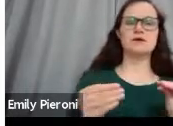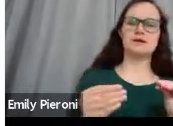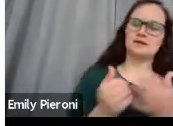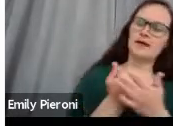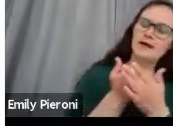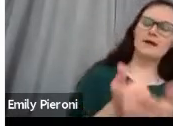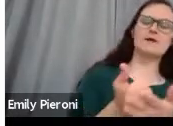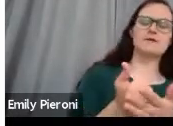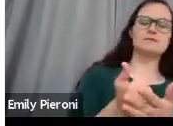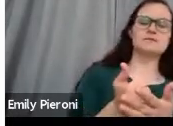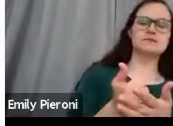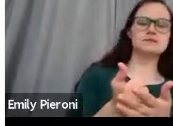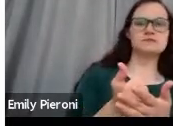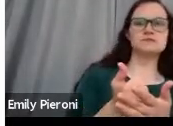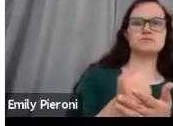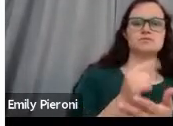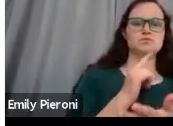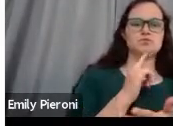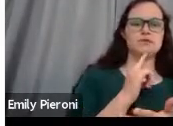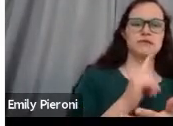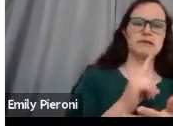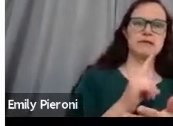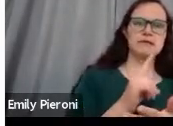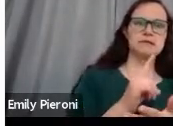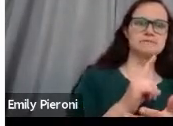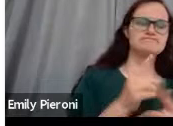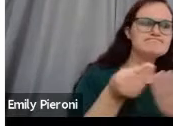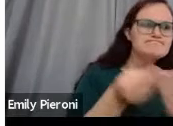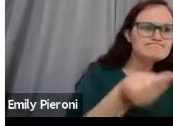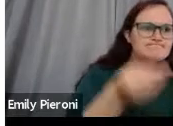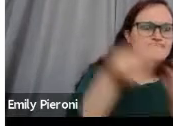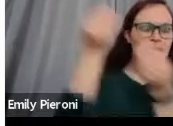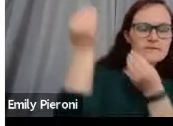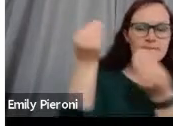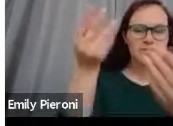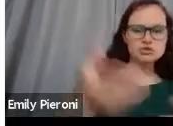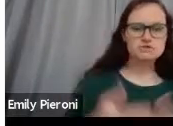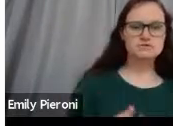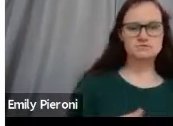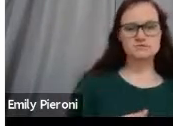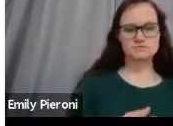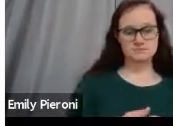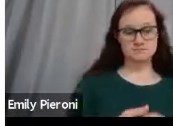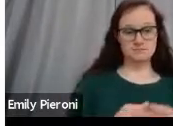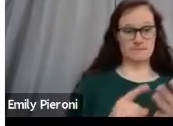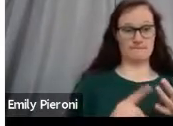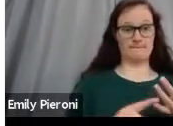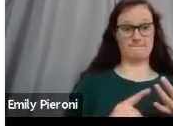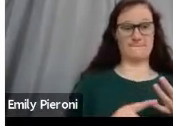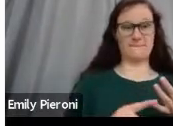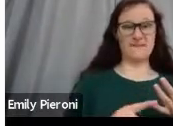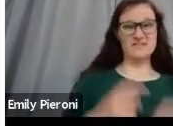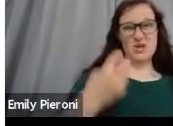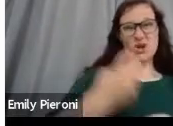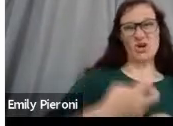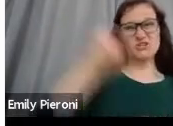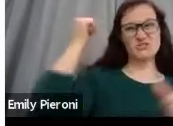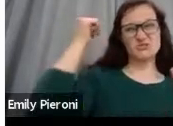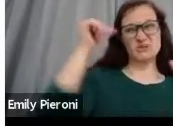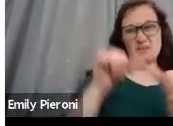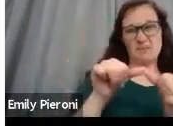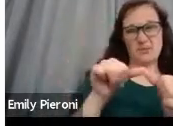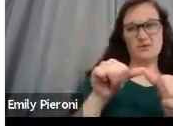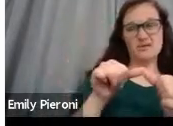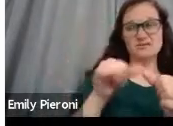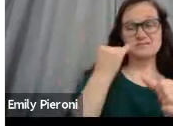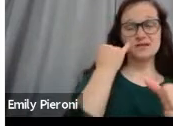It dilutes the value of the story to the data to the listener. It impairs memory retention. Like I said, if there's only so much that we